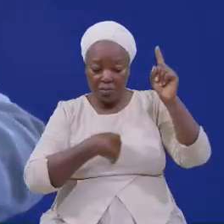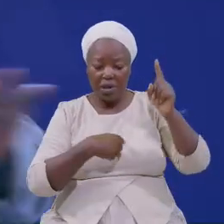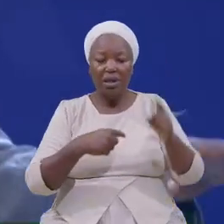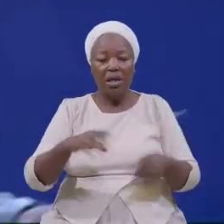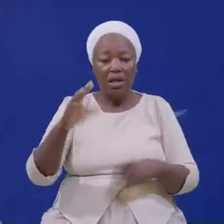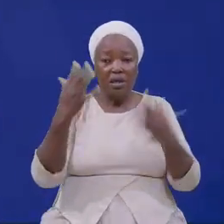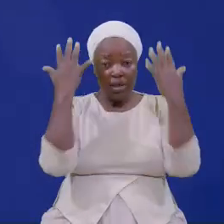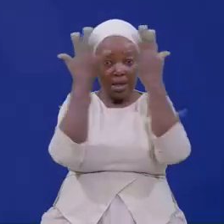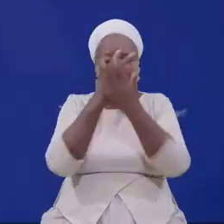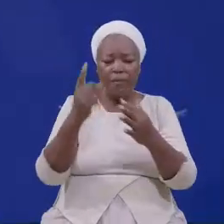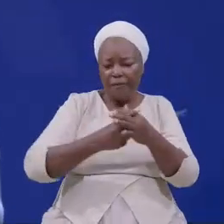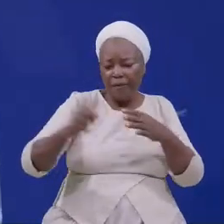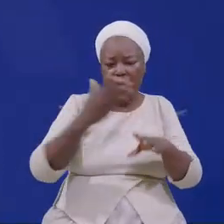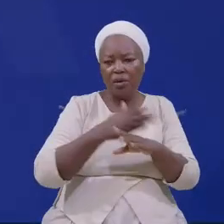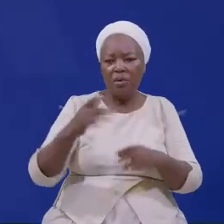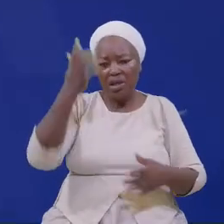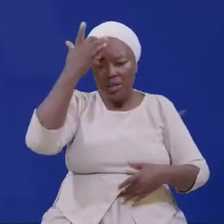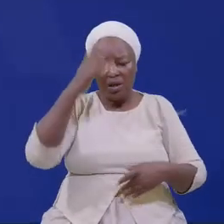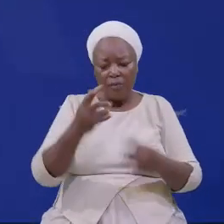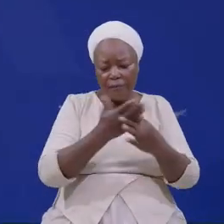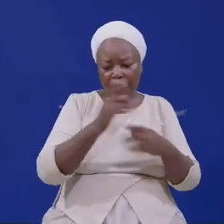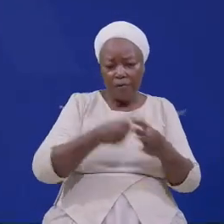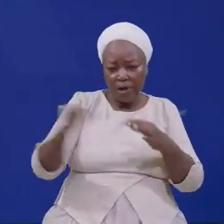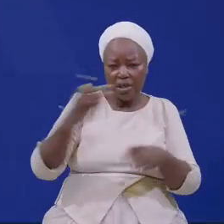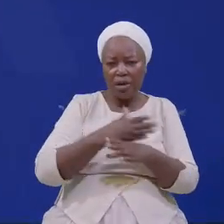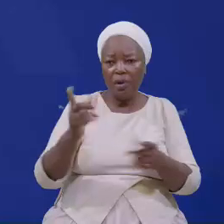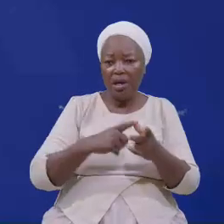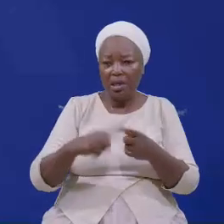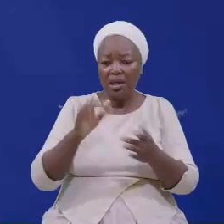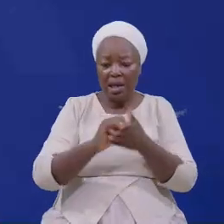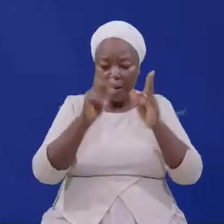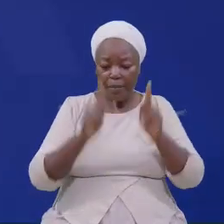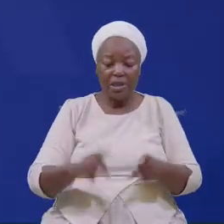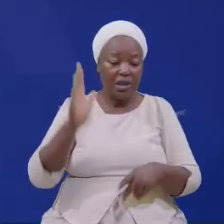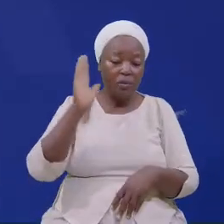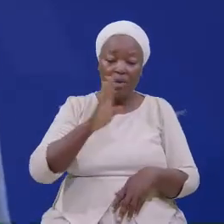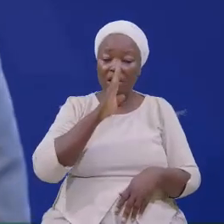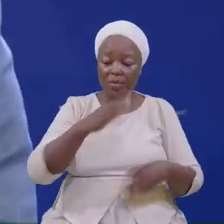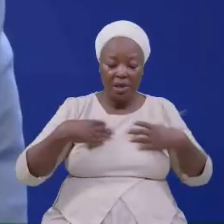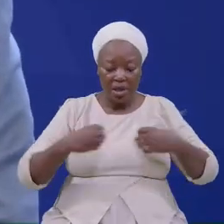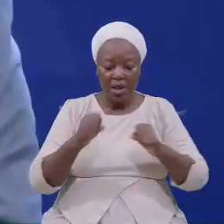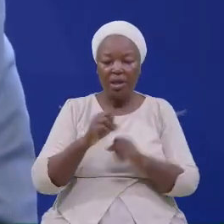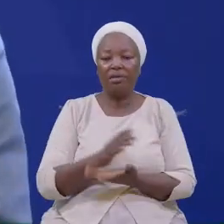away, disease will vanish away, that person will be healed.